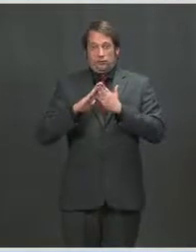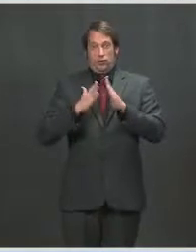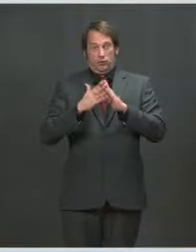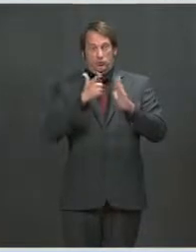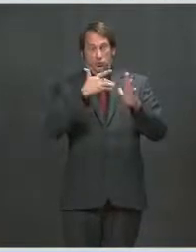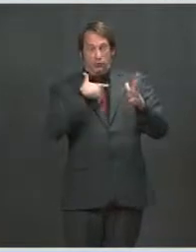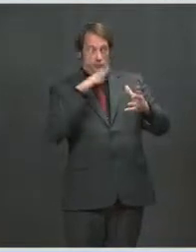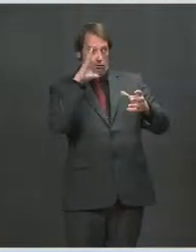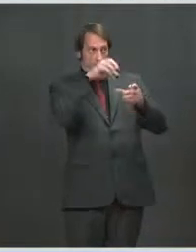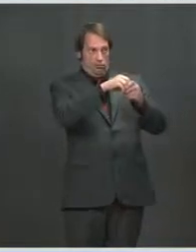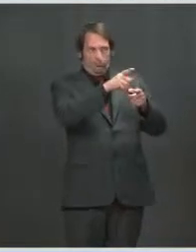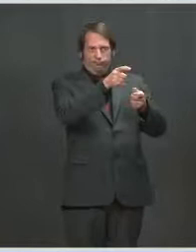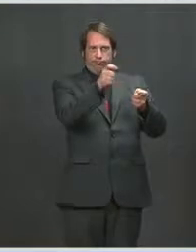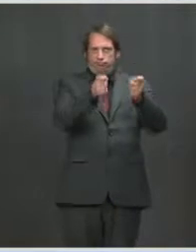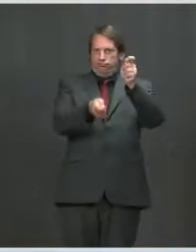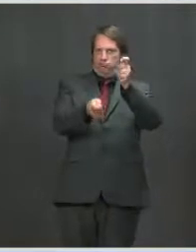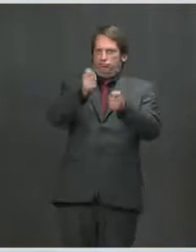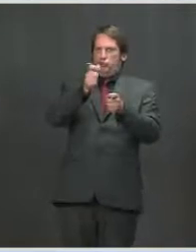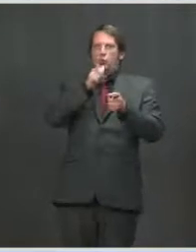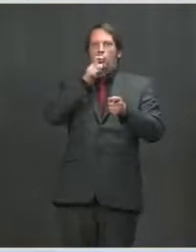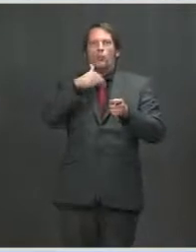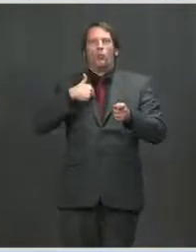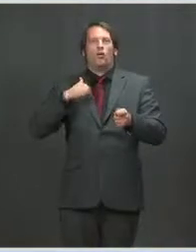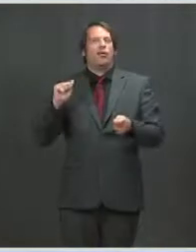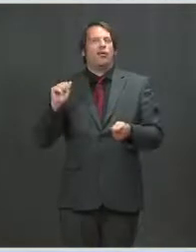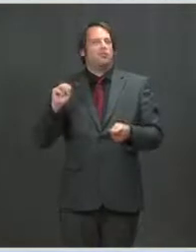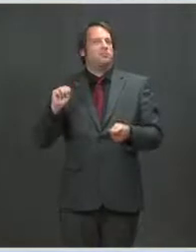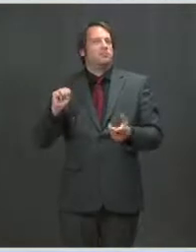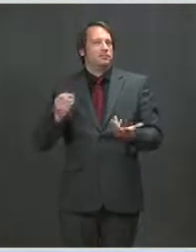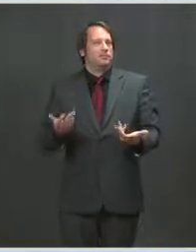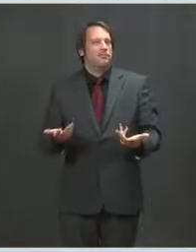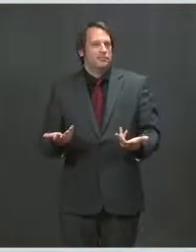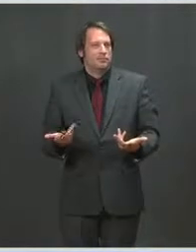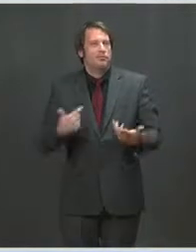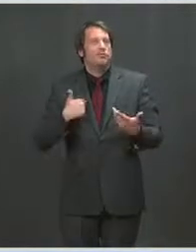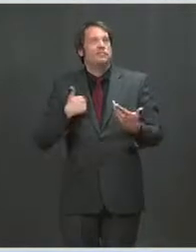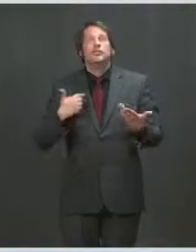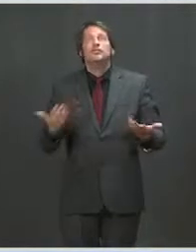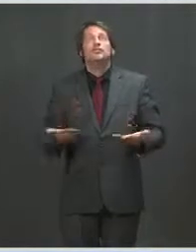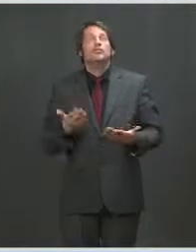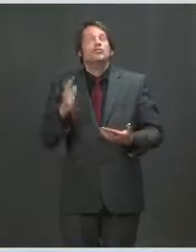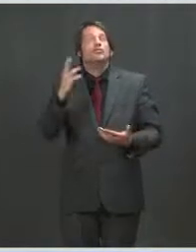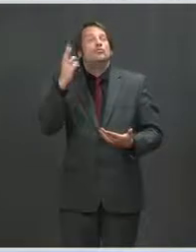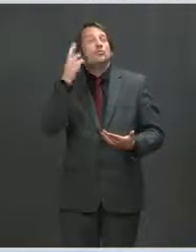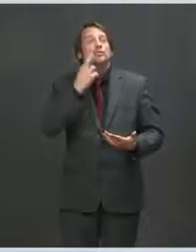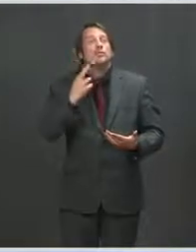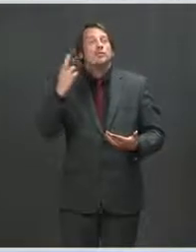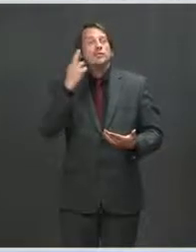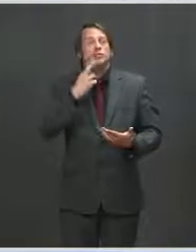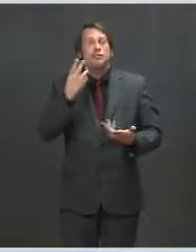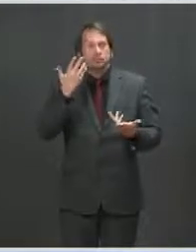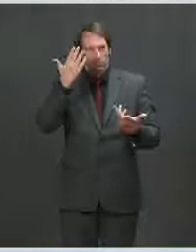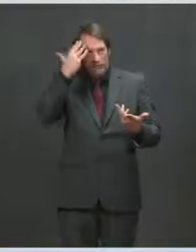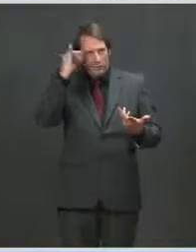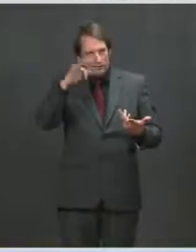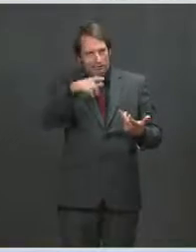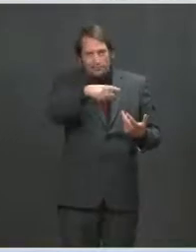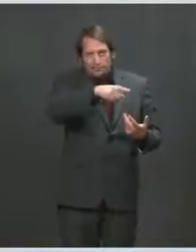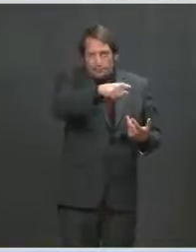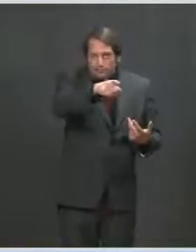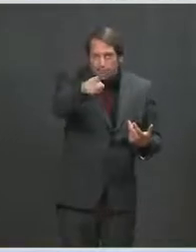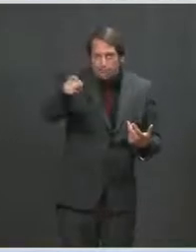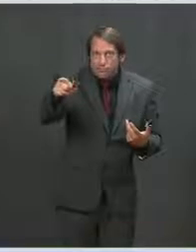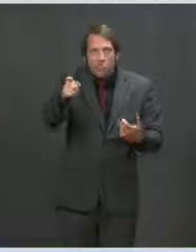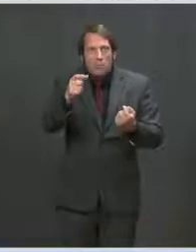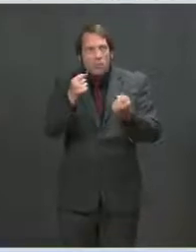that's not why we're here today. We're here because of you, the people behind me